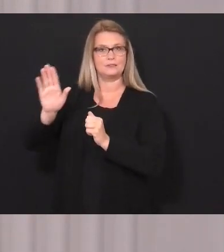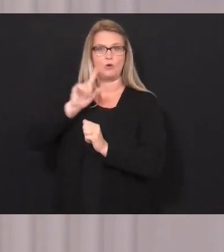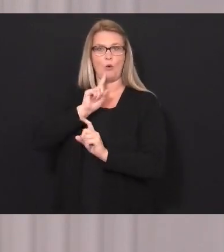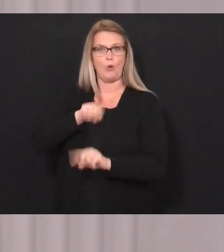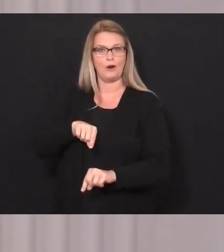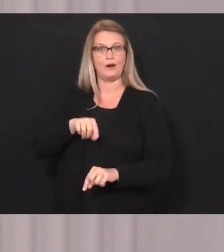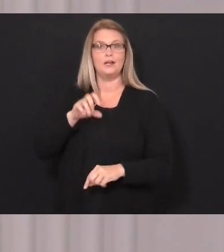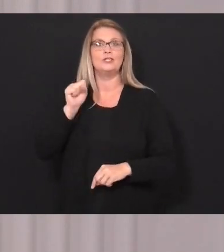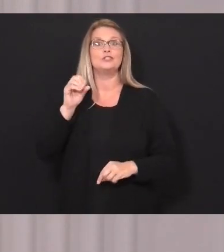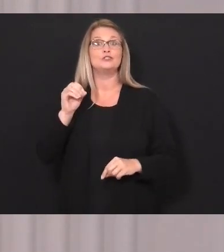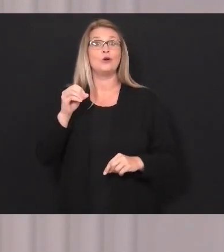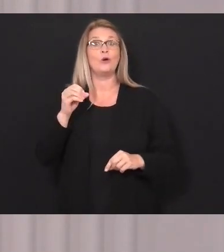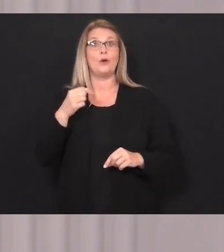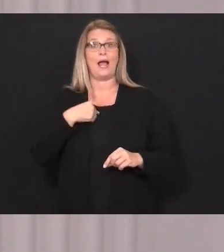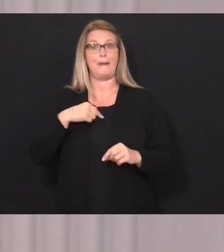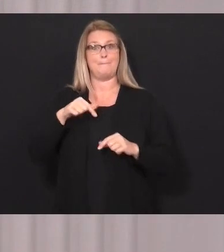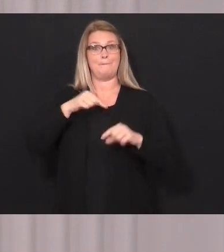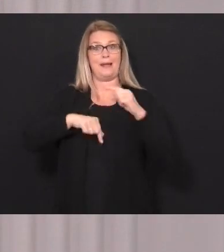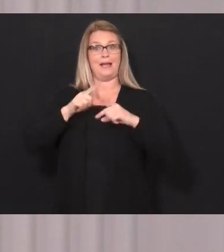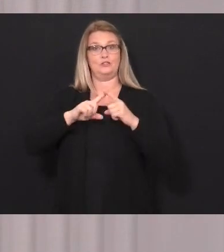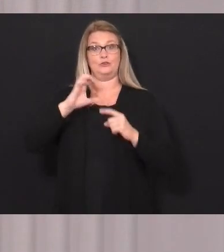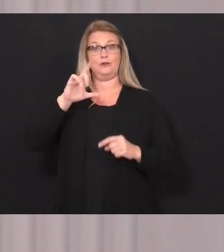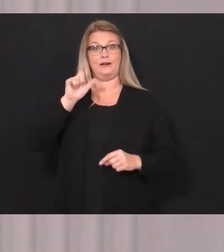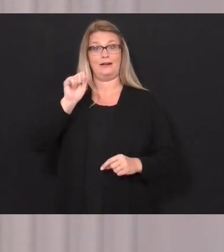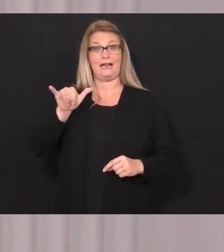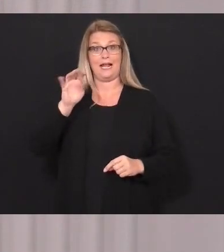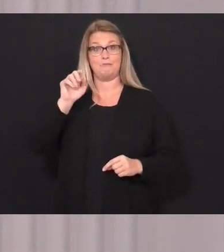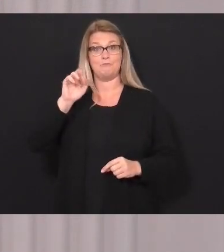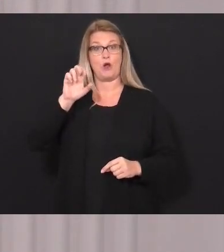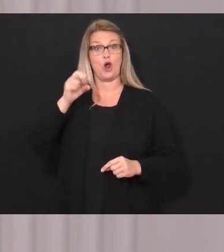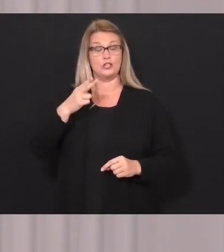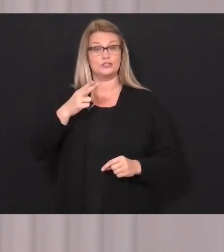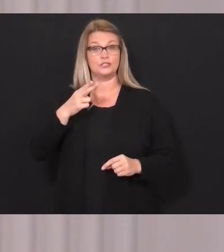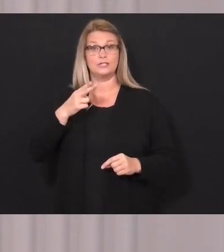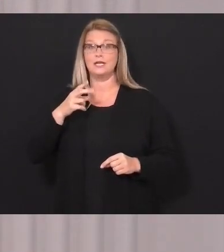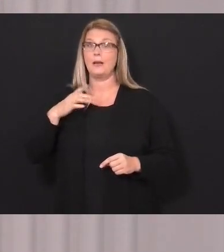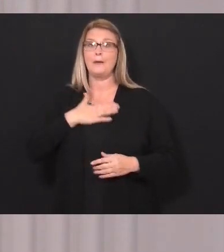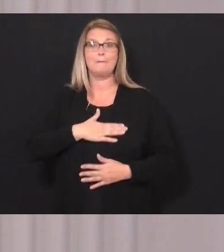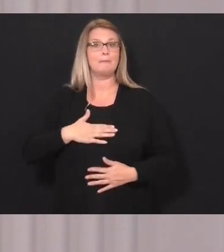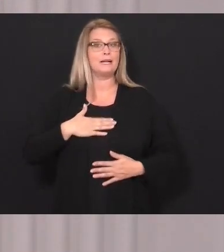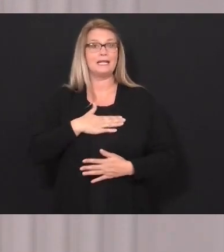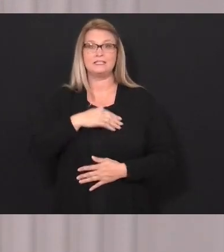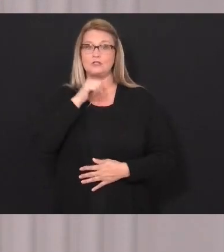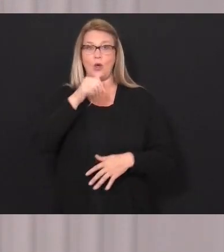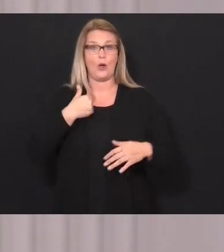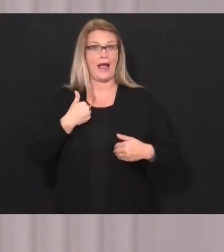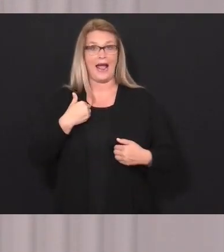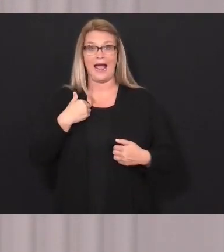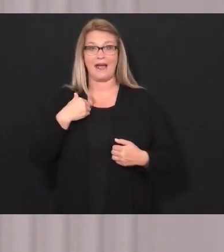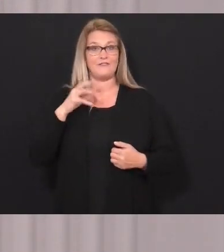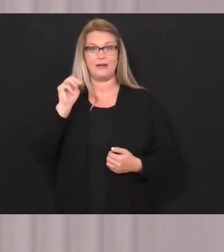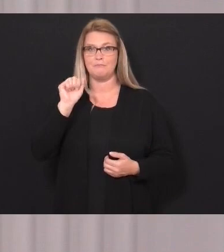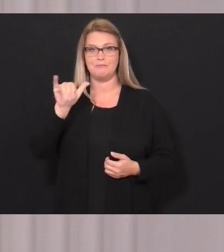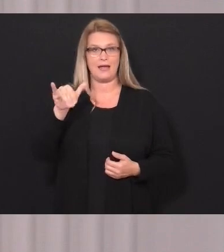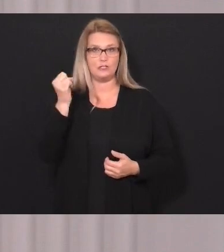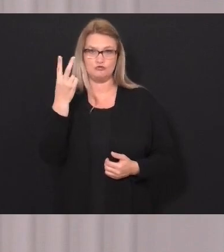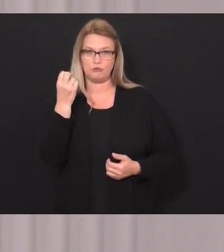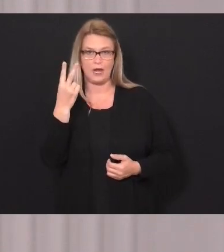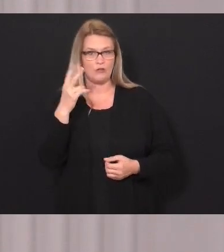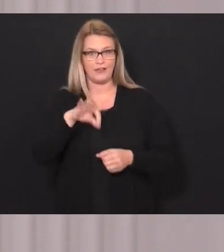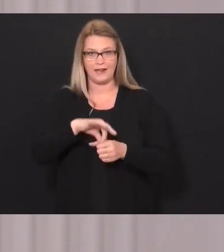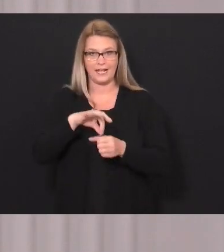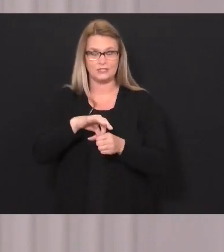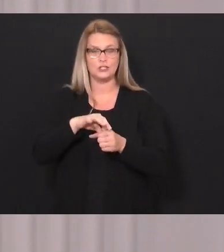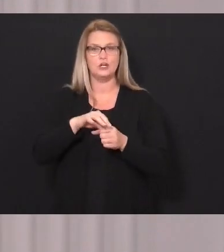go to Dr. Clay Marsh, and his written advice to the governor was, do not hold this election on May 12th. So again, you put